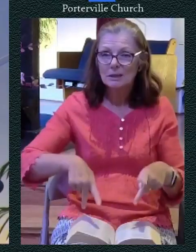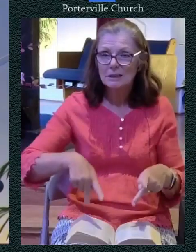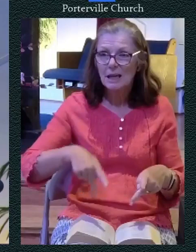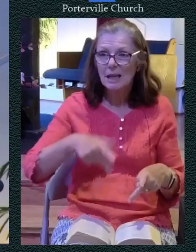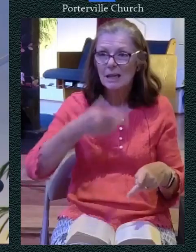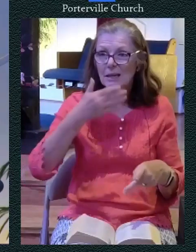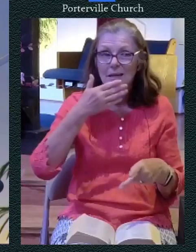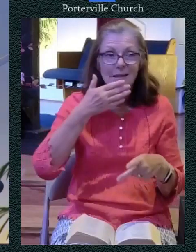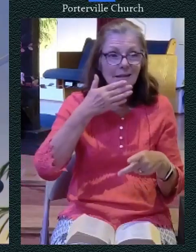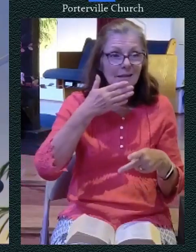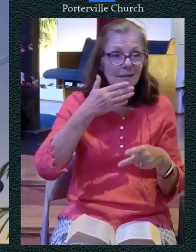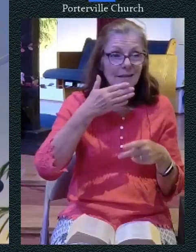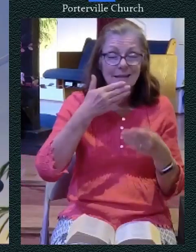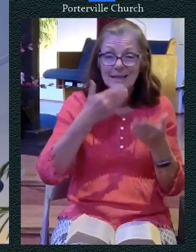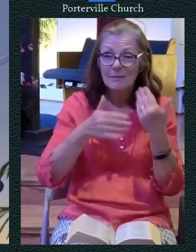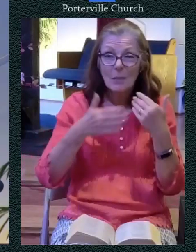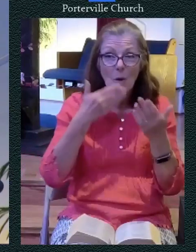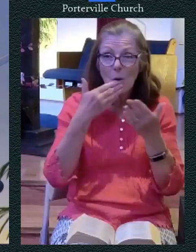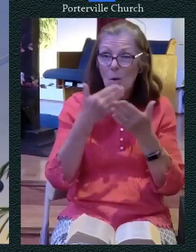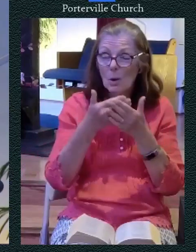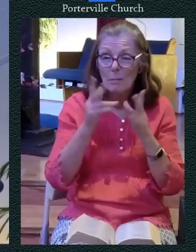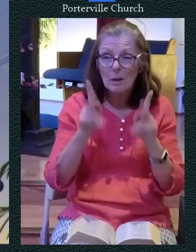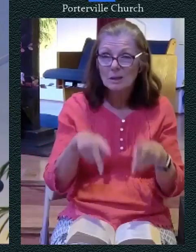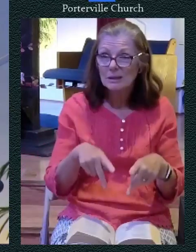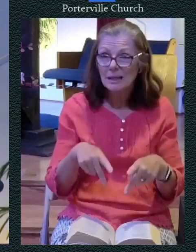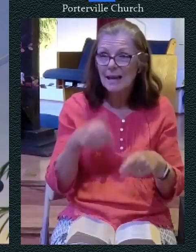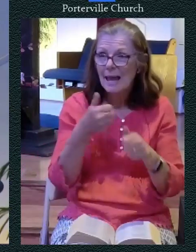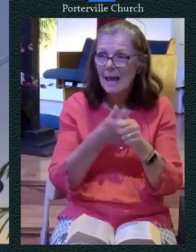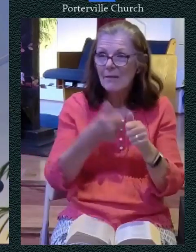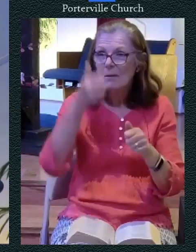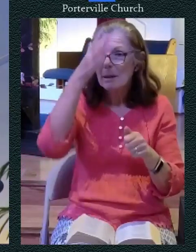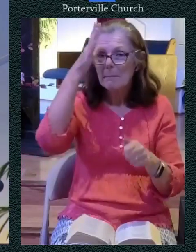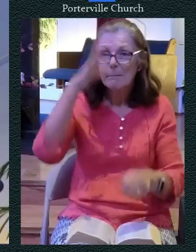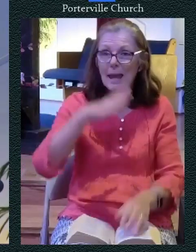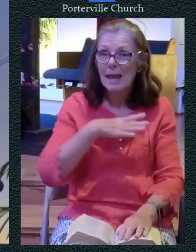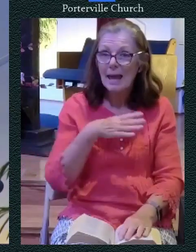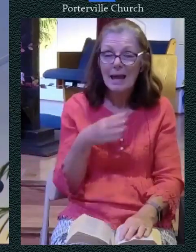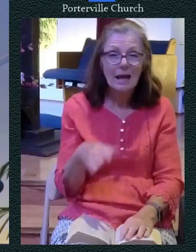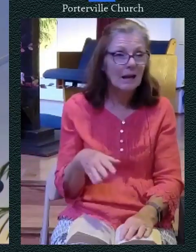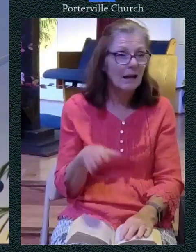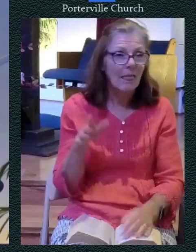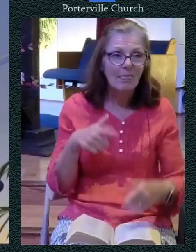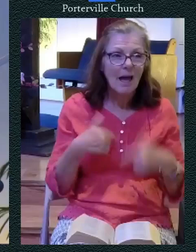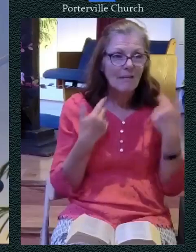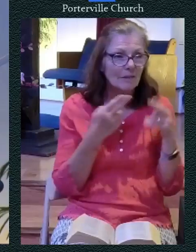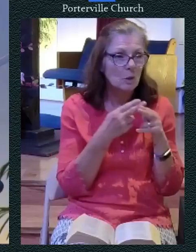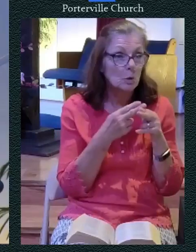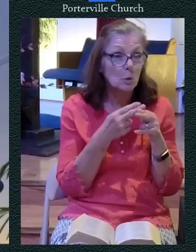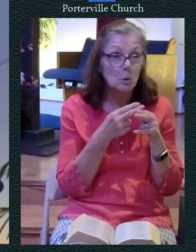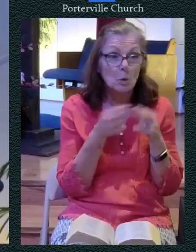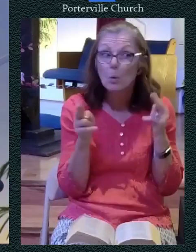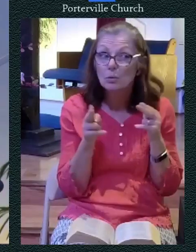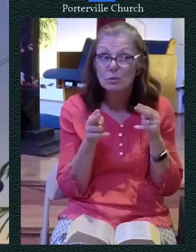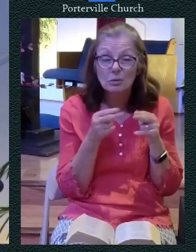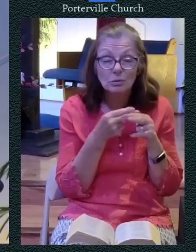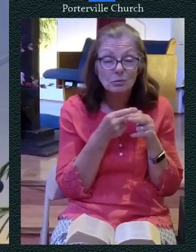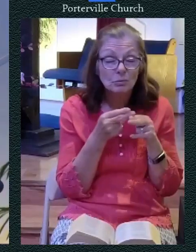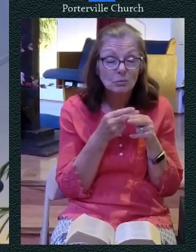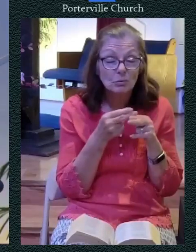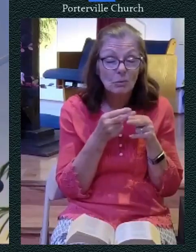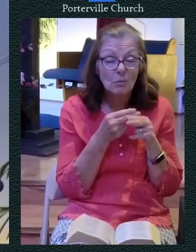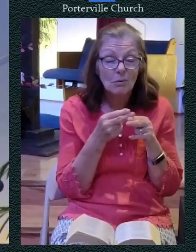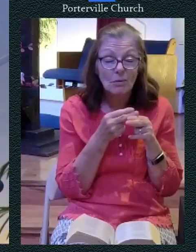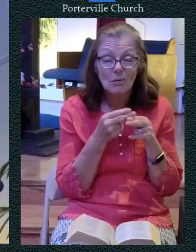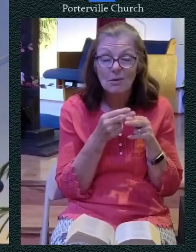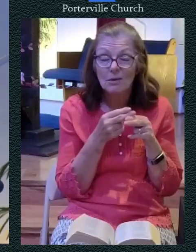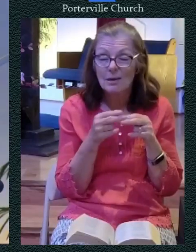breath. Every man walks about as a phantom. So David is praying for